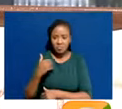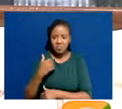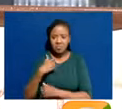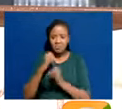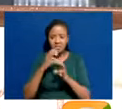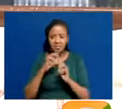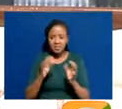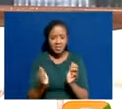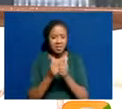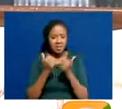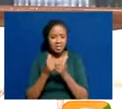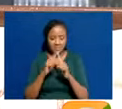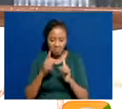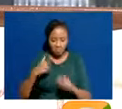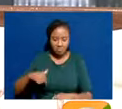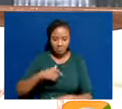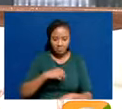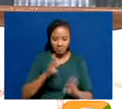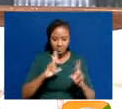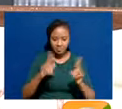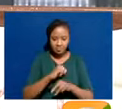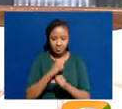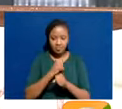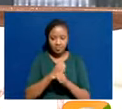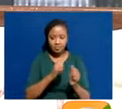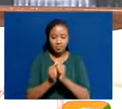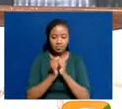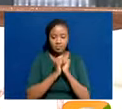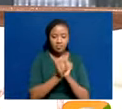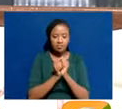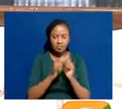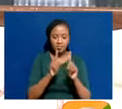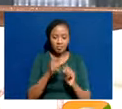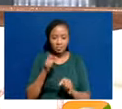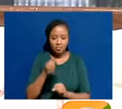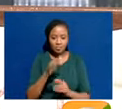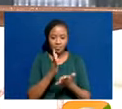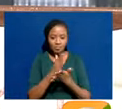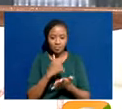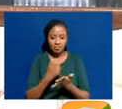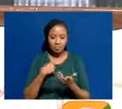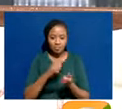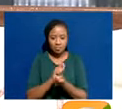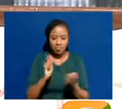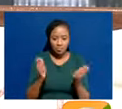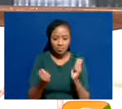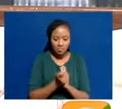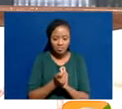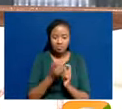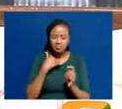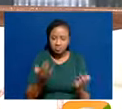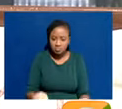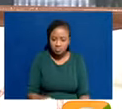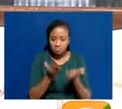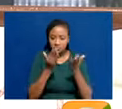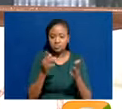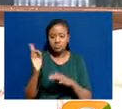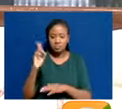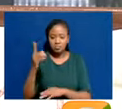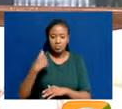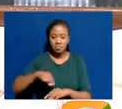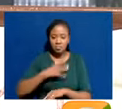But we are working together. So mobility is something that is key. I changed the sector from just roads and transport. It's called mobility. Move Nairobi. We waste too